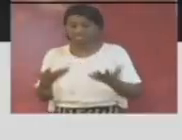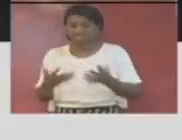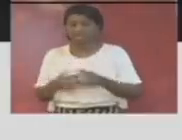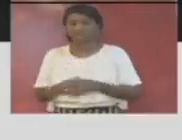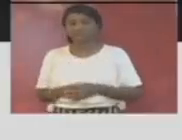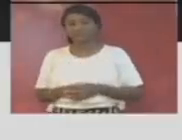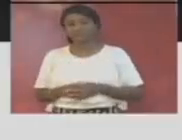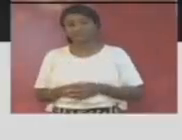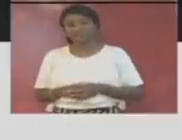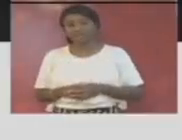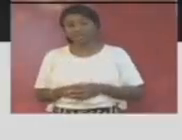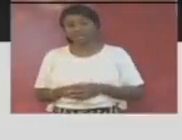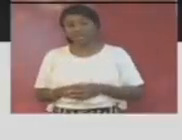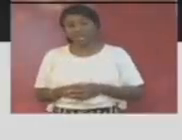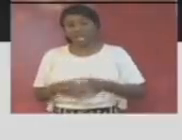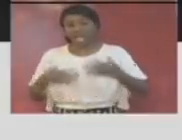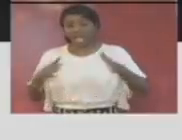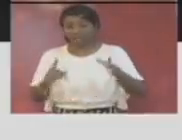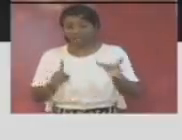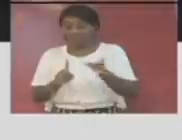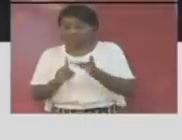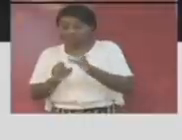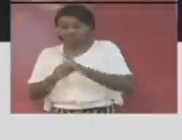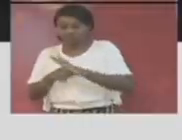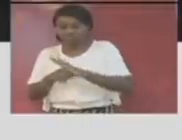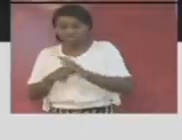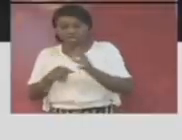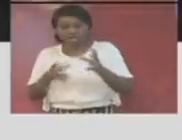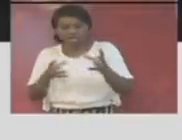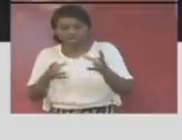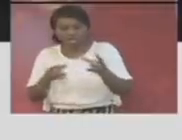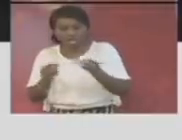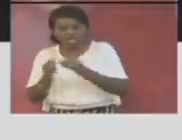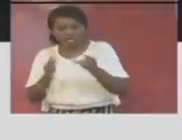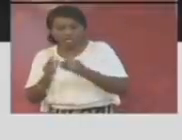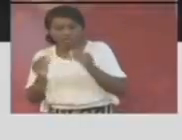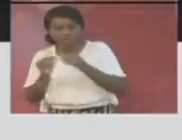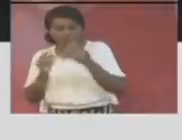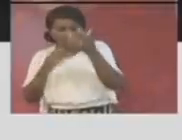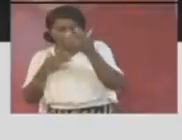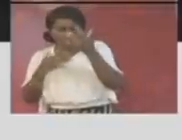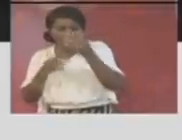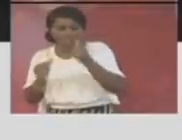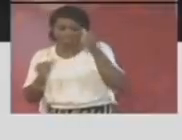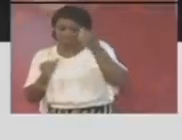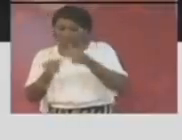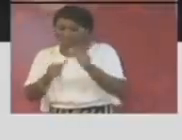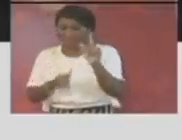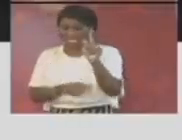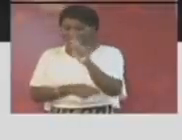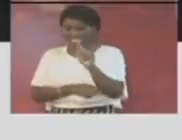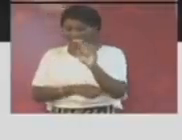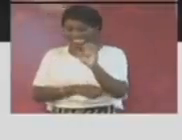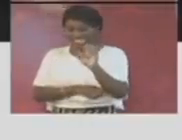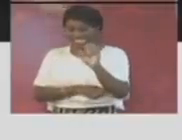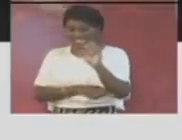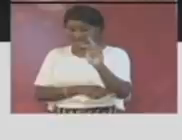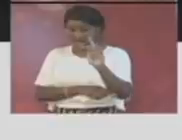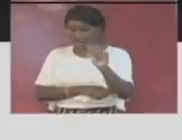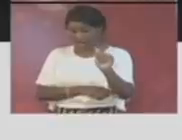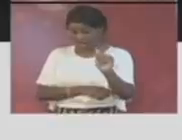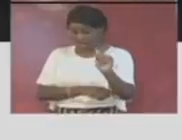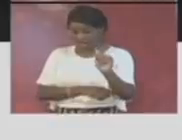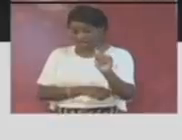Complications following infection with viruses are not new. We should all remember the Zika virus, which has been known to